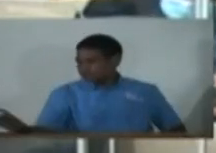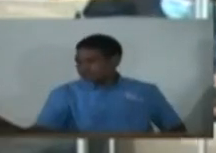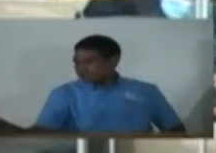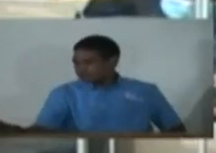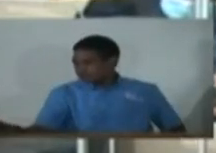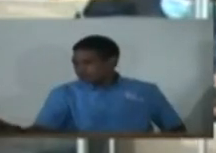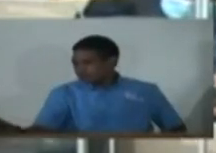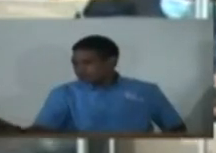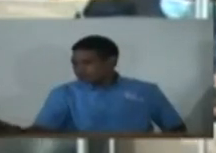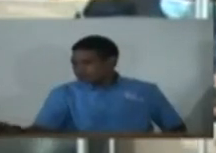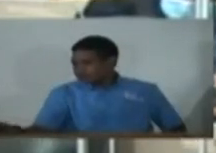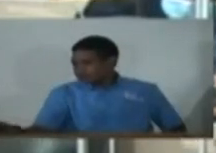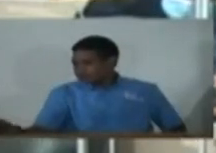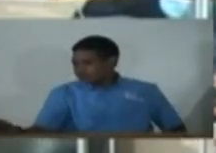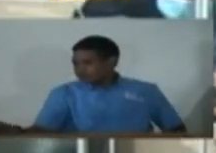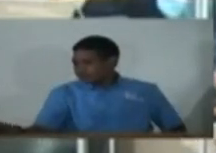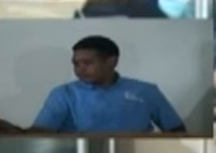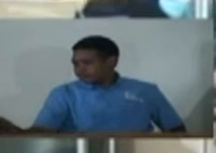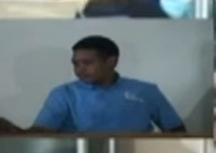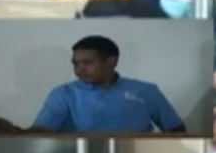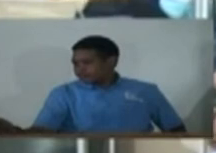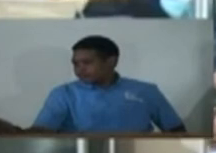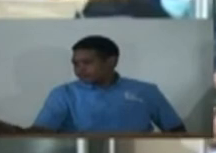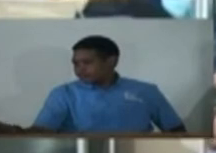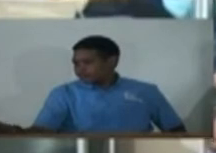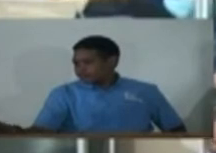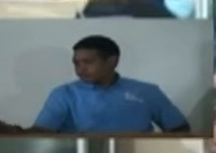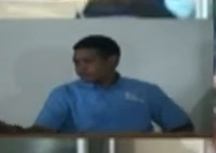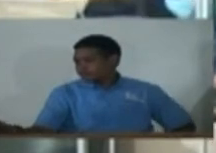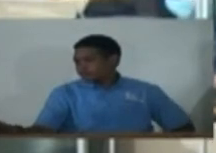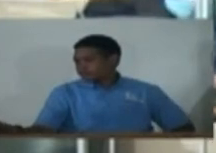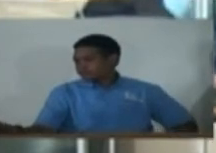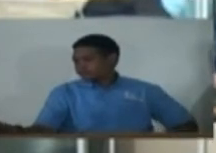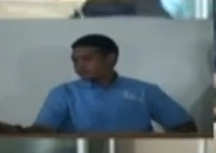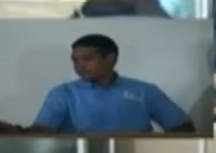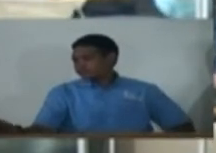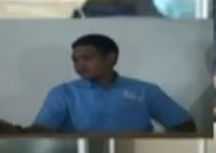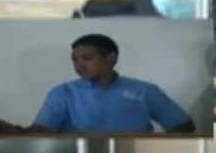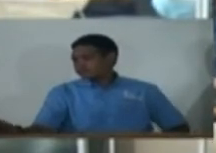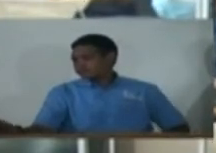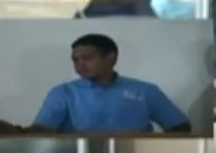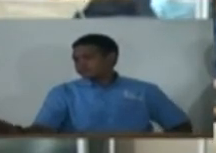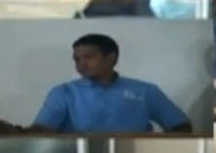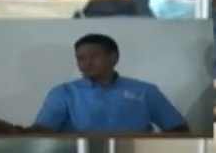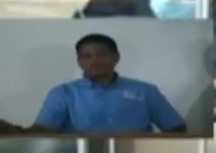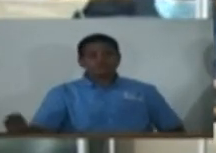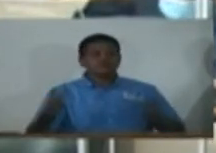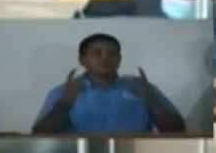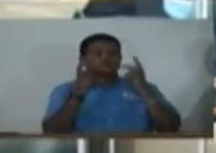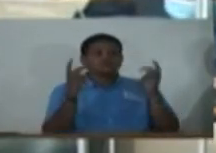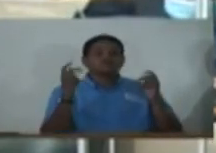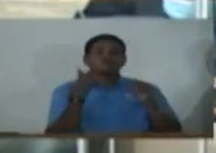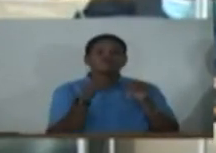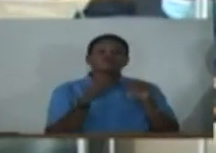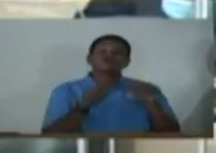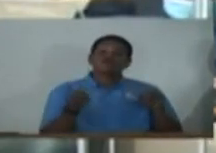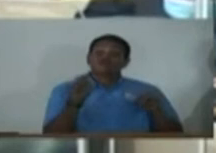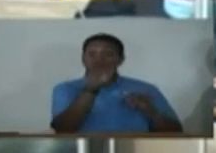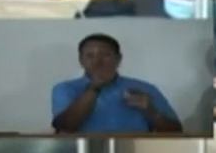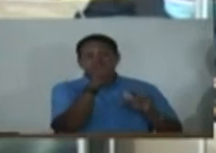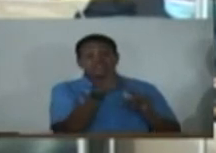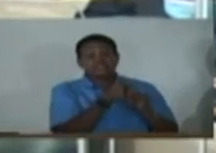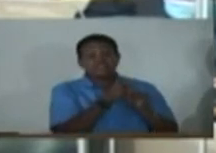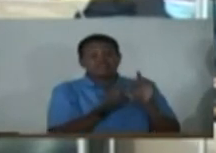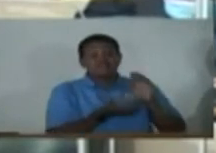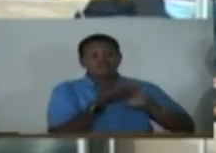Public transportation operators will still be allowed to be on the